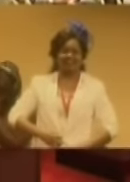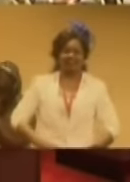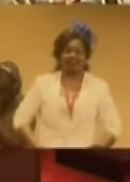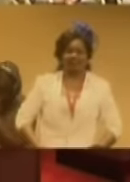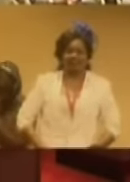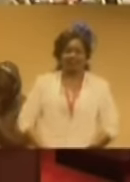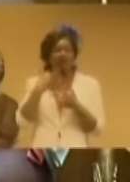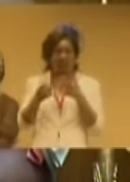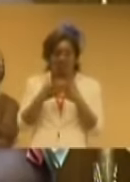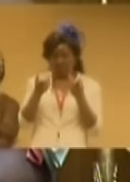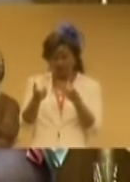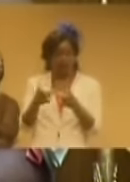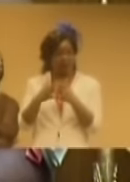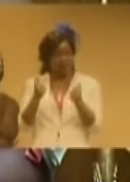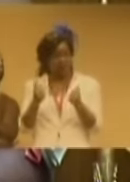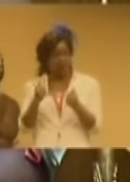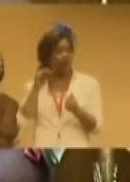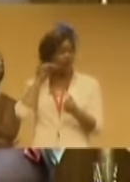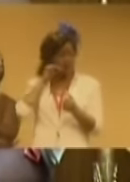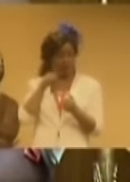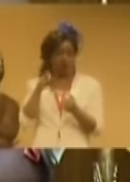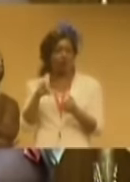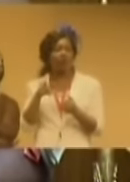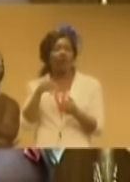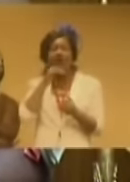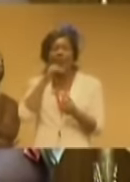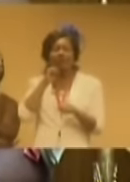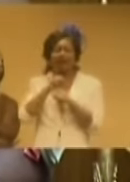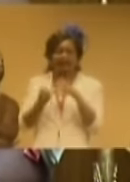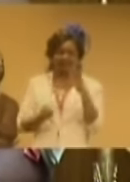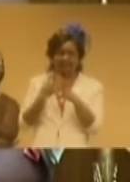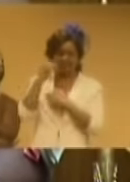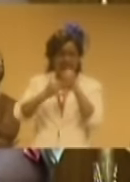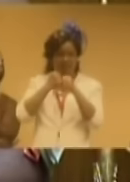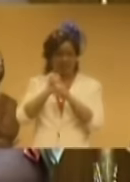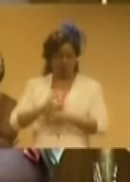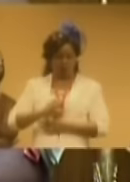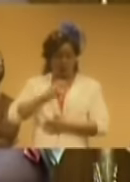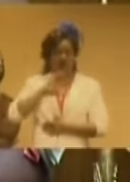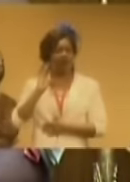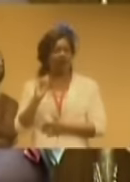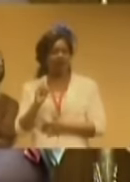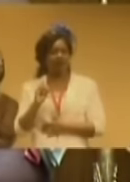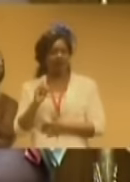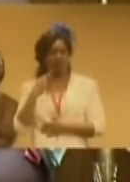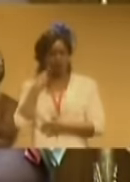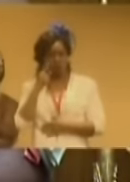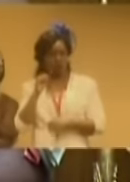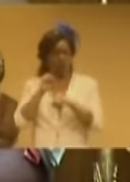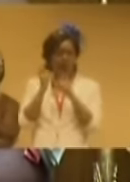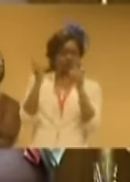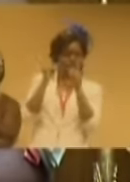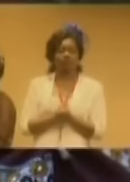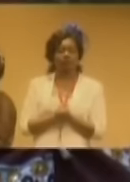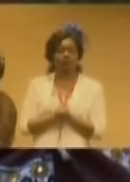development is what we need to kickstart the new year with confidence in our ability to achieve